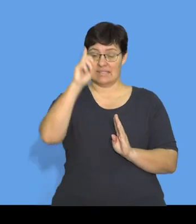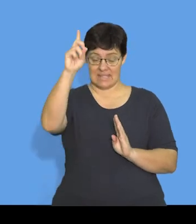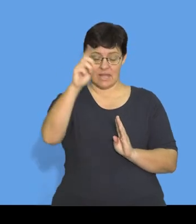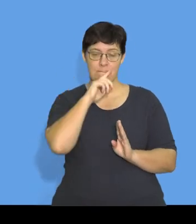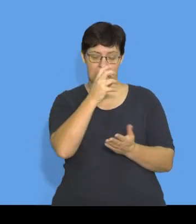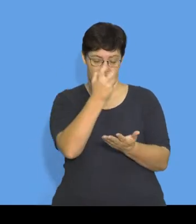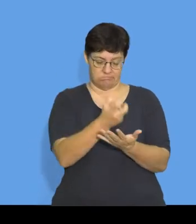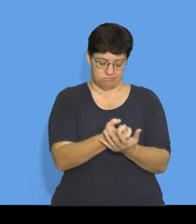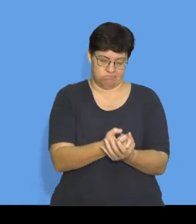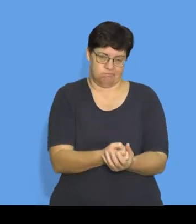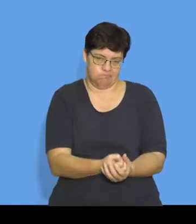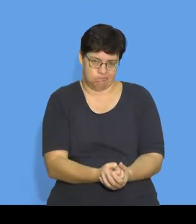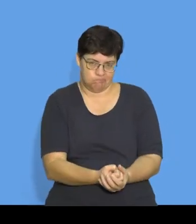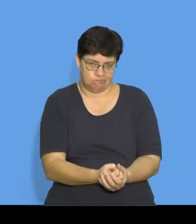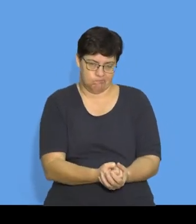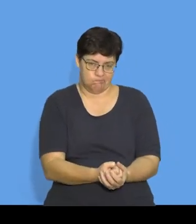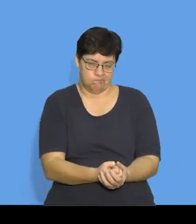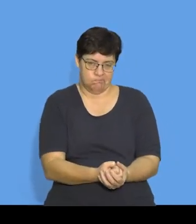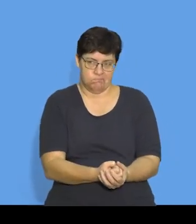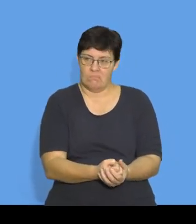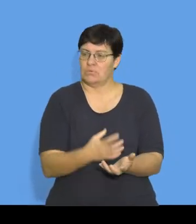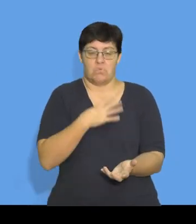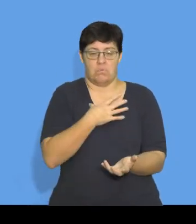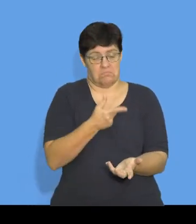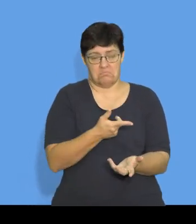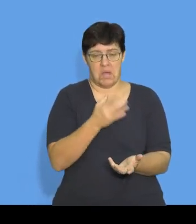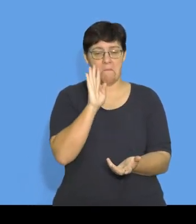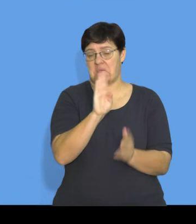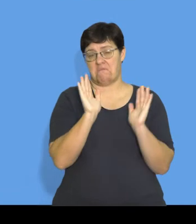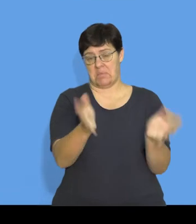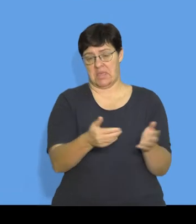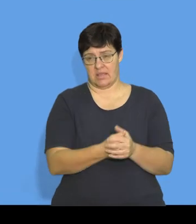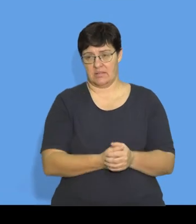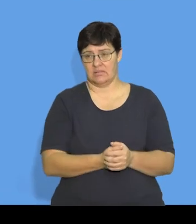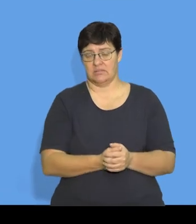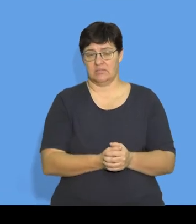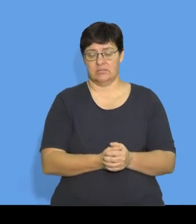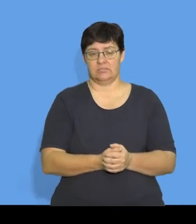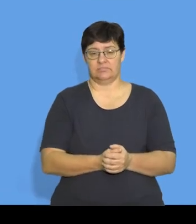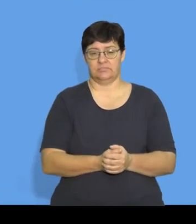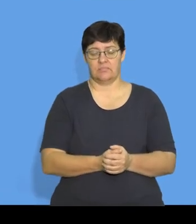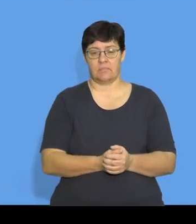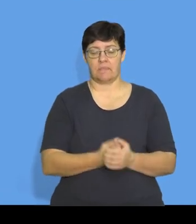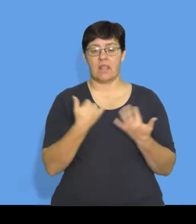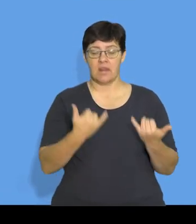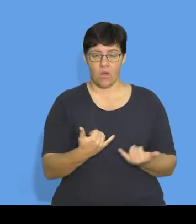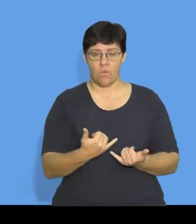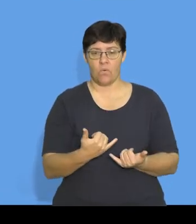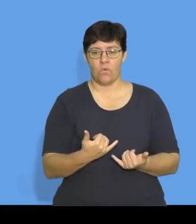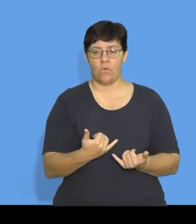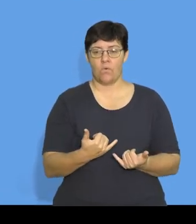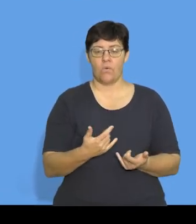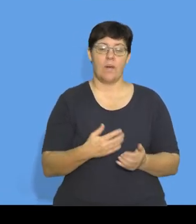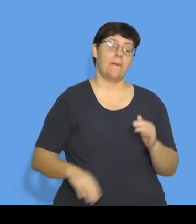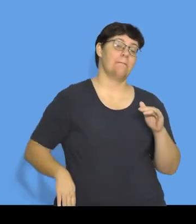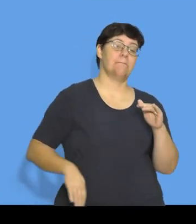B. That's all they wanted. No explanation needed. At which point does the ball reach